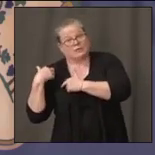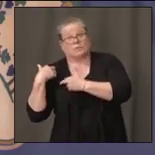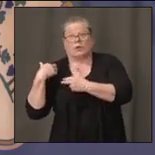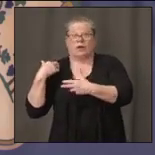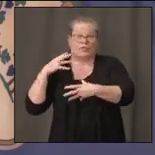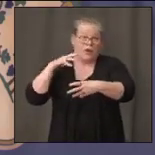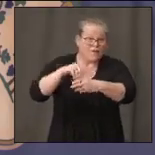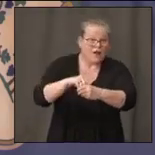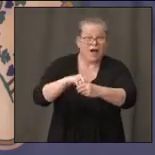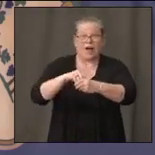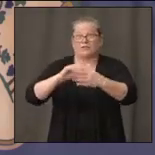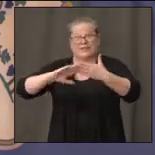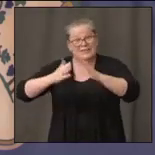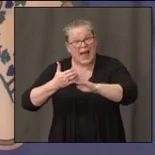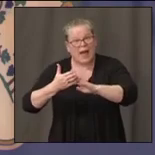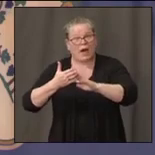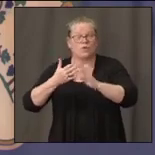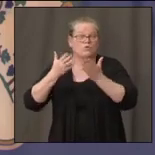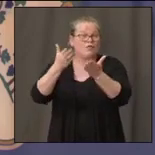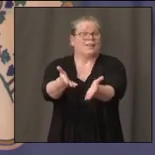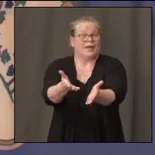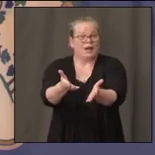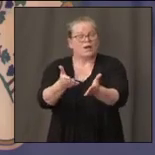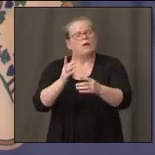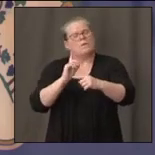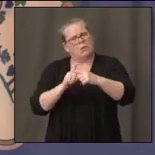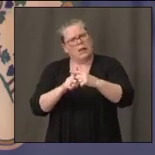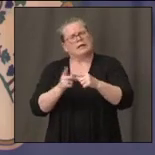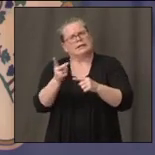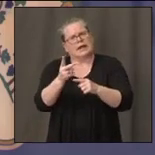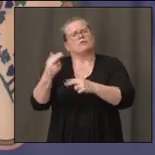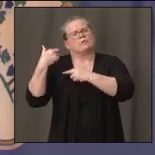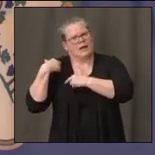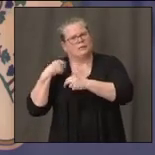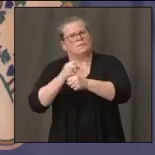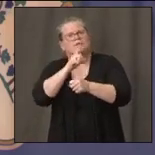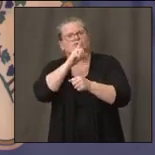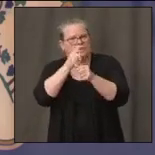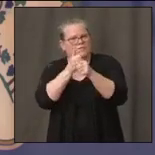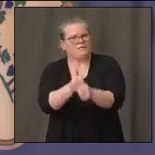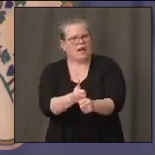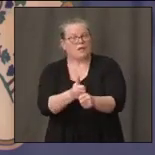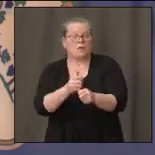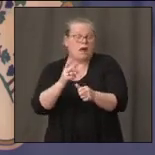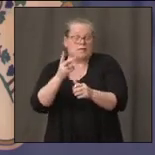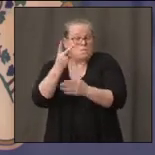a soft enforcement, but I think you heard from both Sherry and Freddie, it seems to be working.